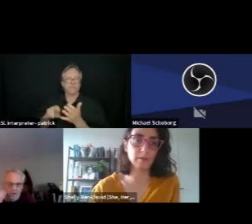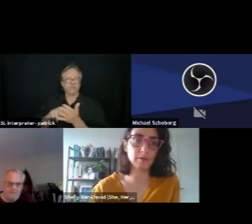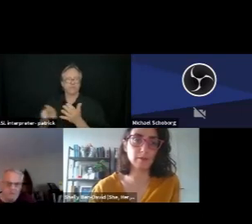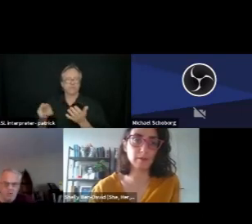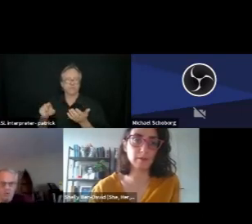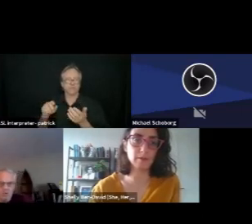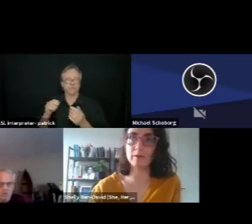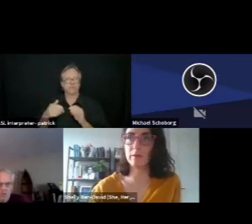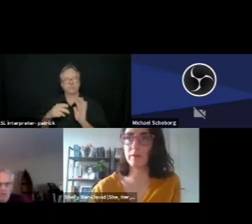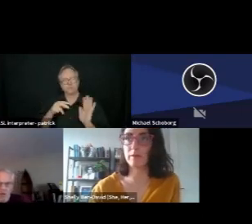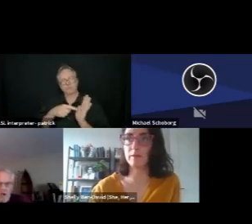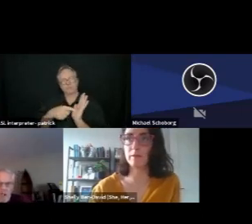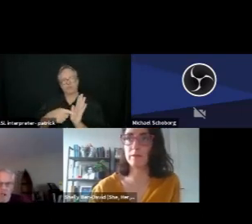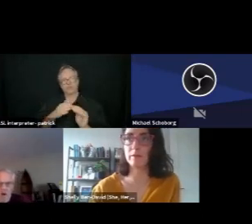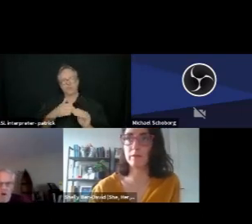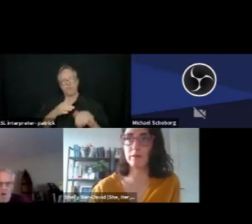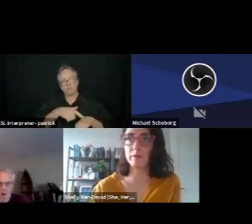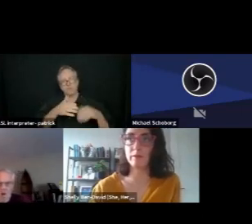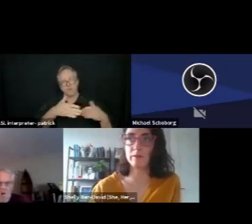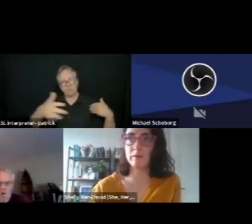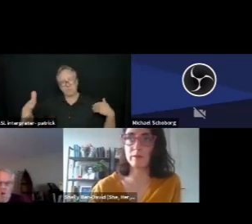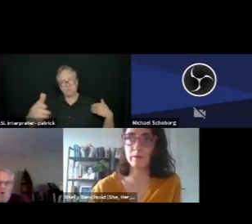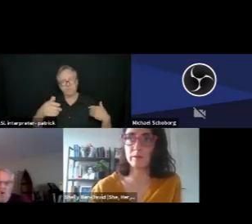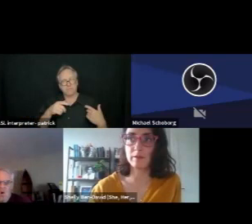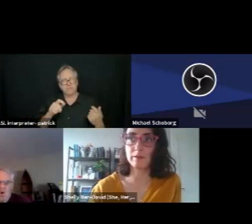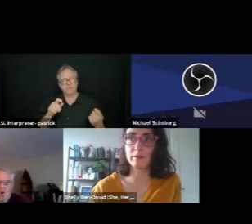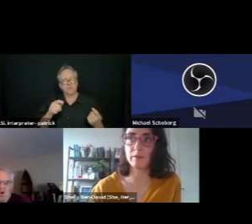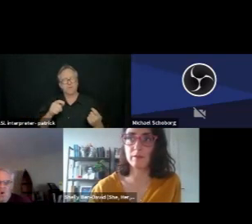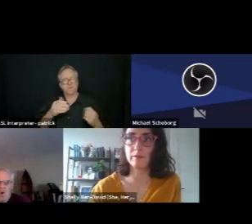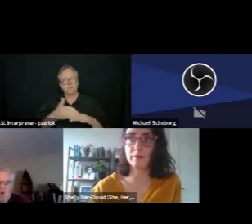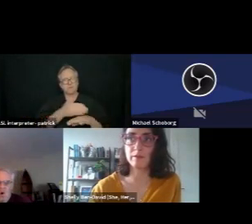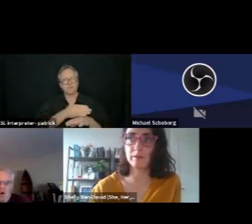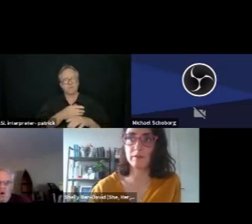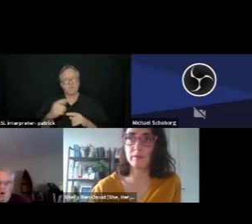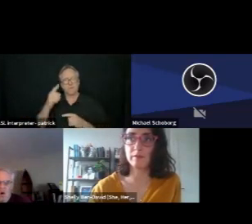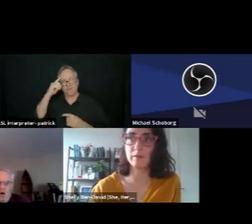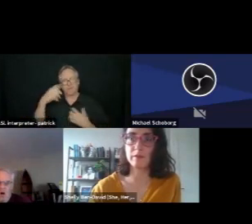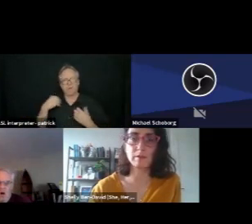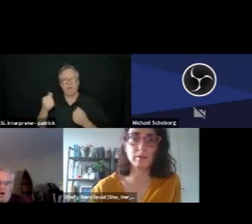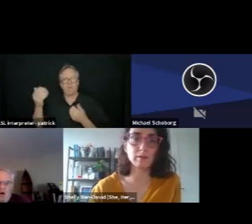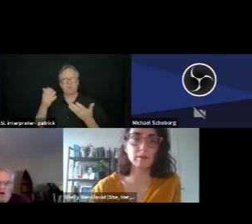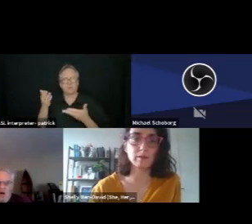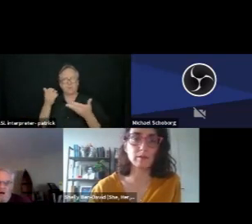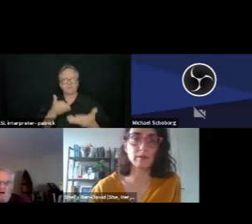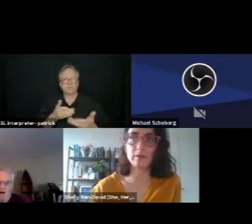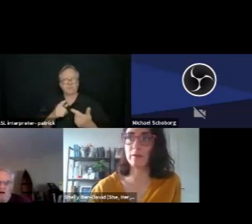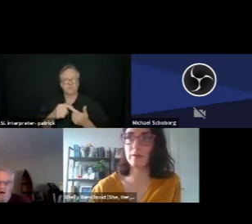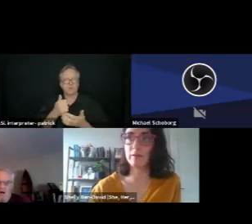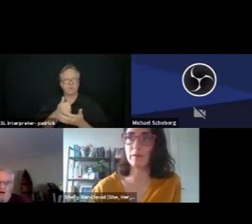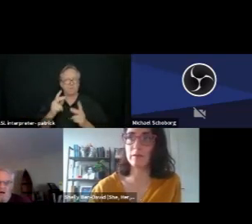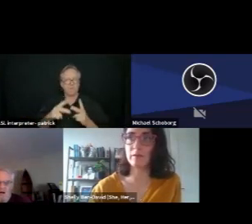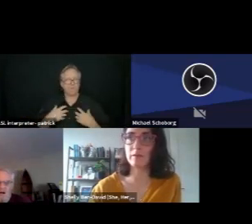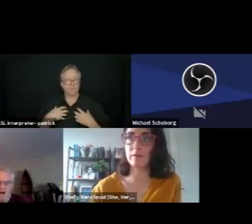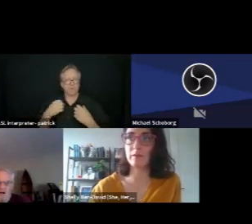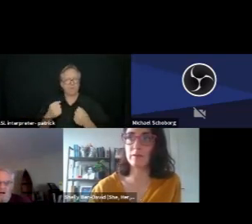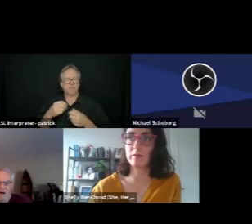Over time in the 2000s, you start to see like a shift of mental health services to try and embrace the vision for recovery-oriented systems